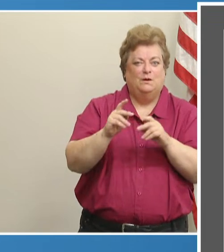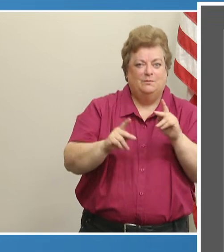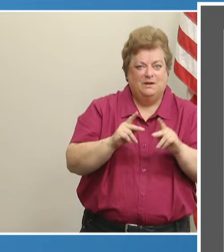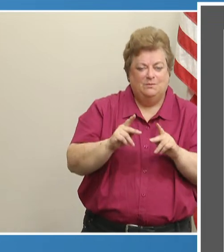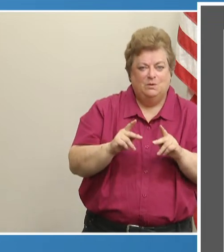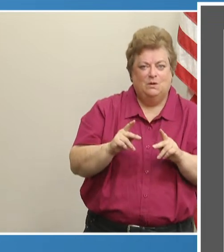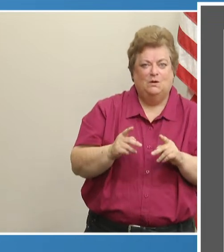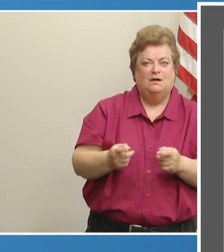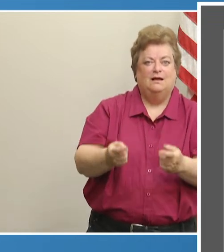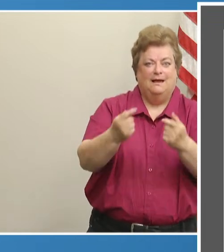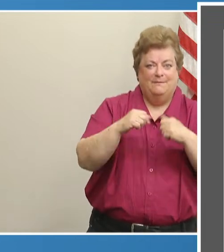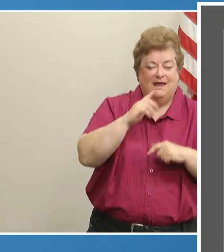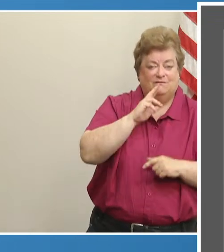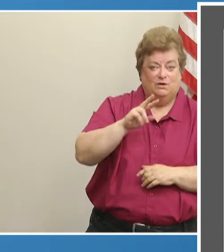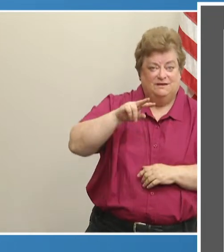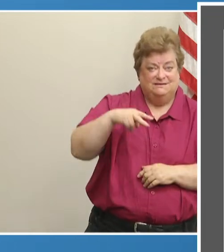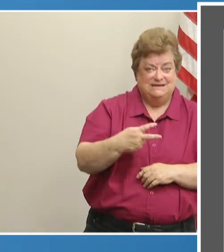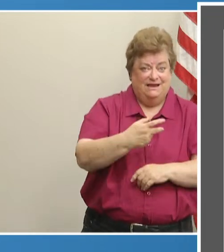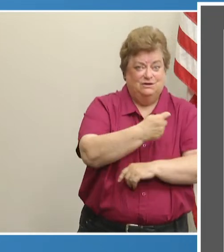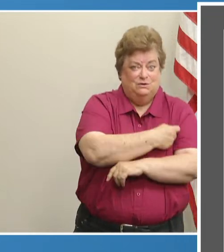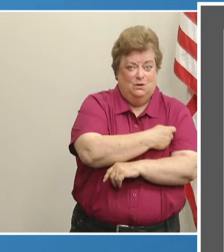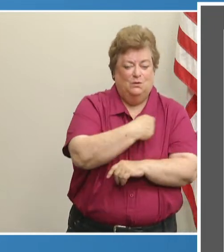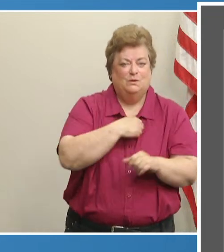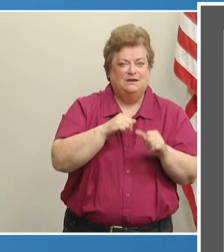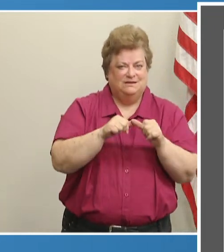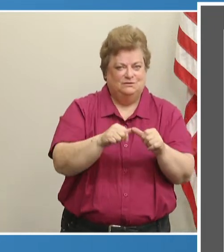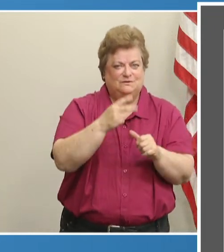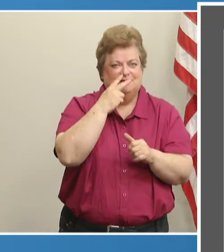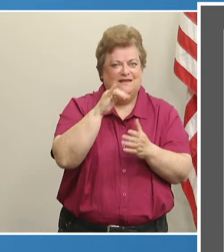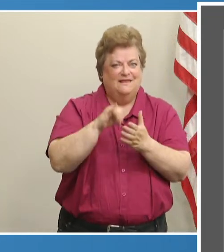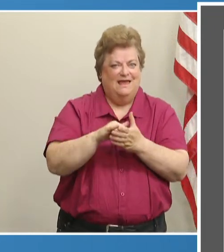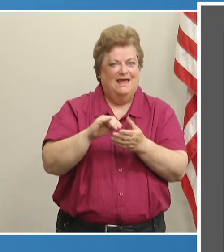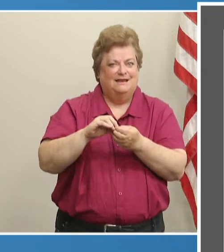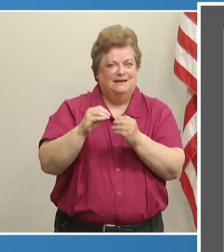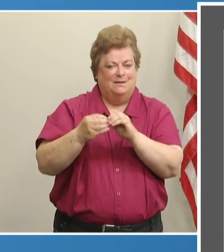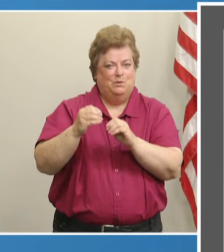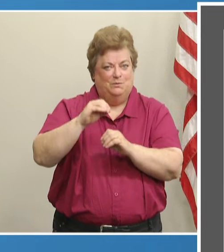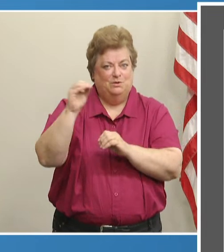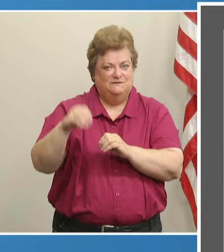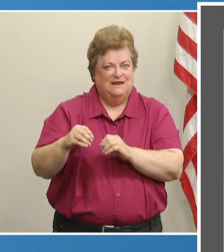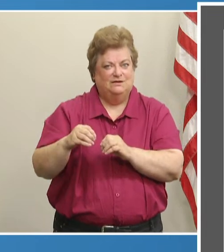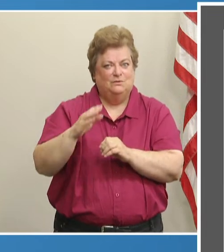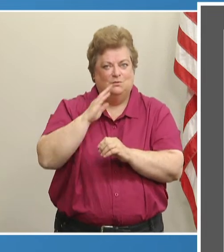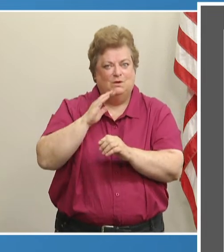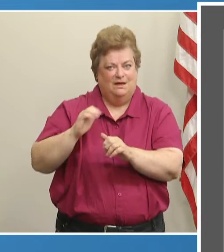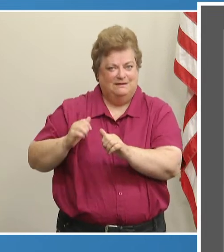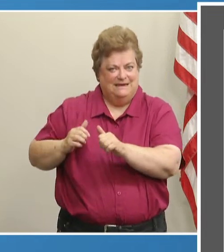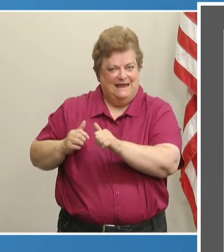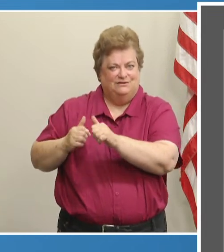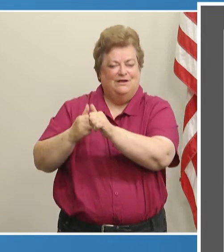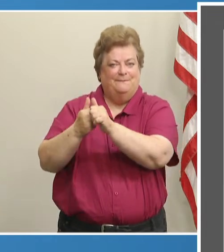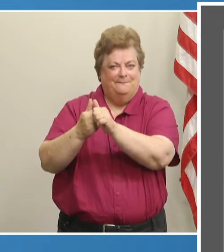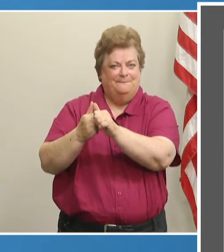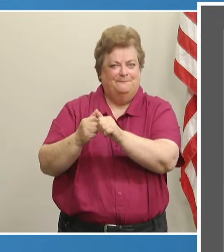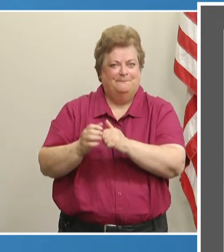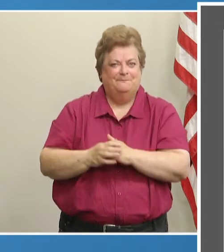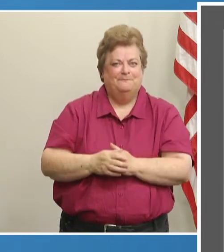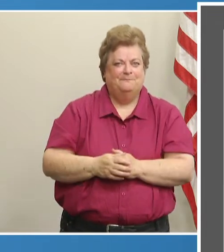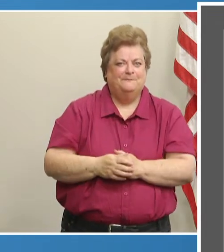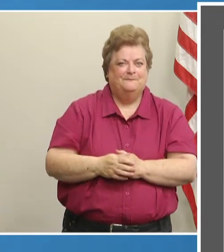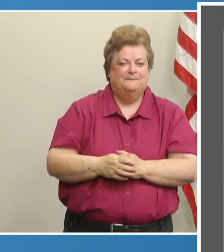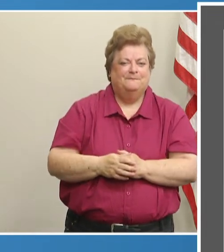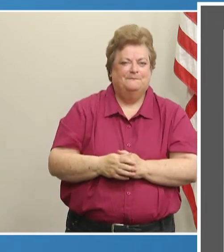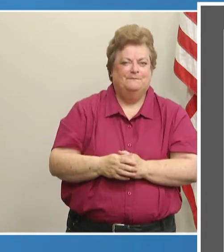to receive their second doses, we will continue to see that fully vaccinated percentage catch up with the initiated